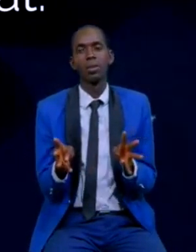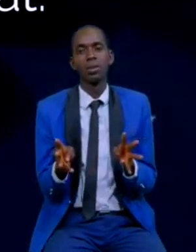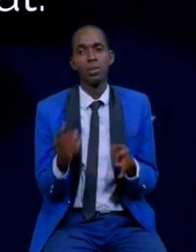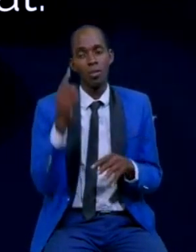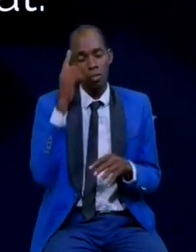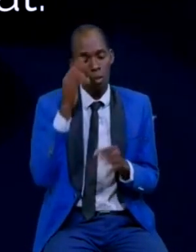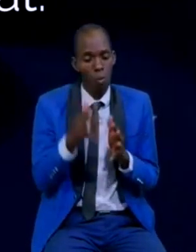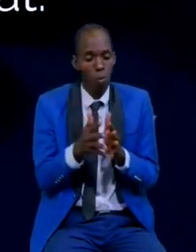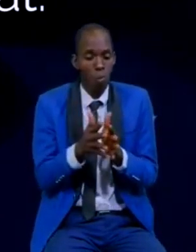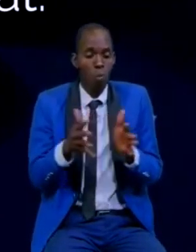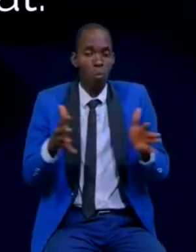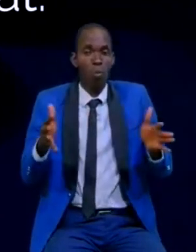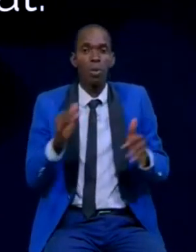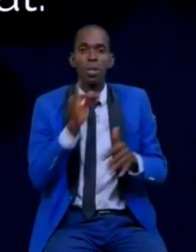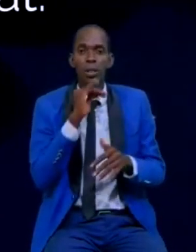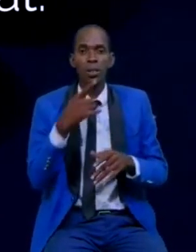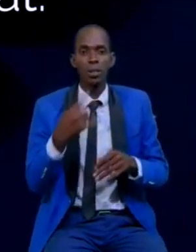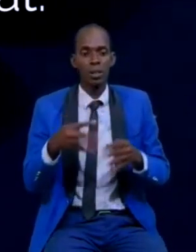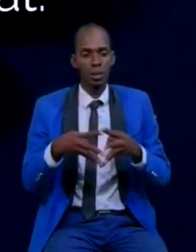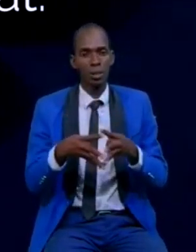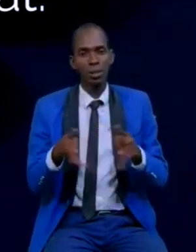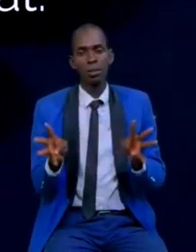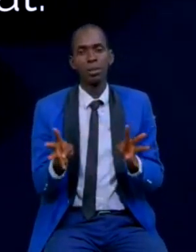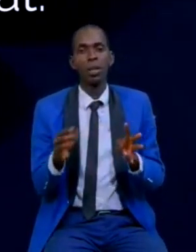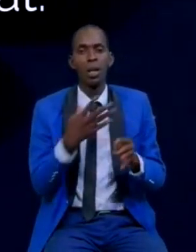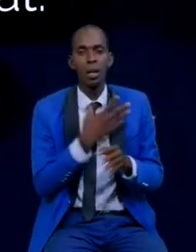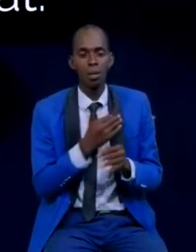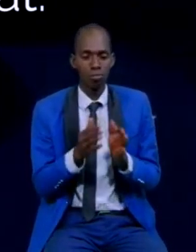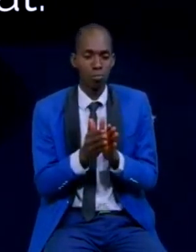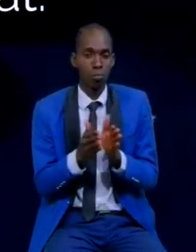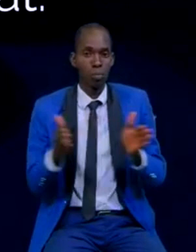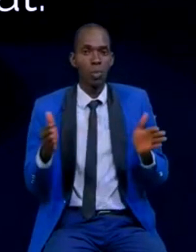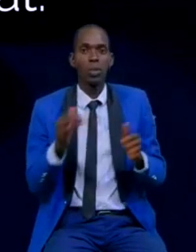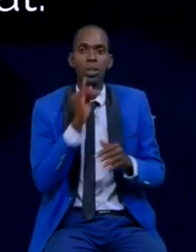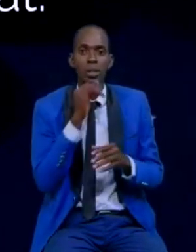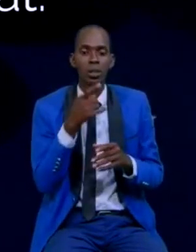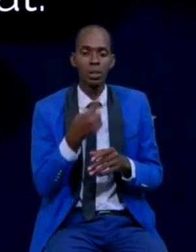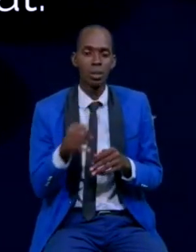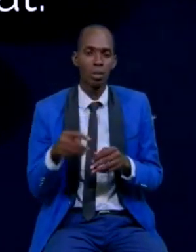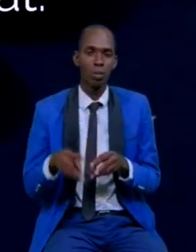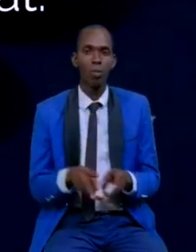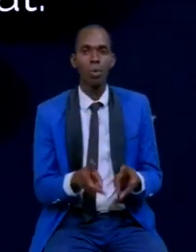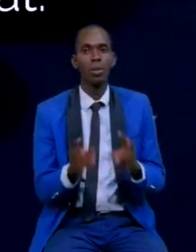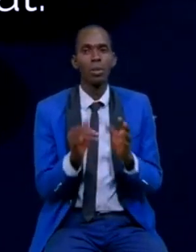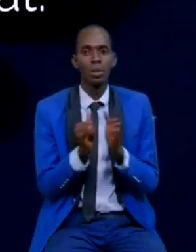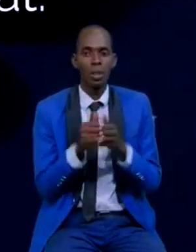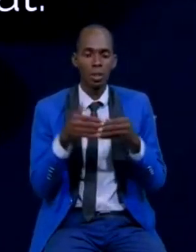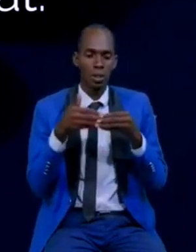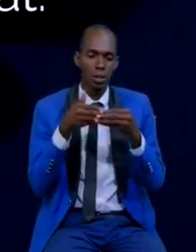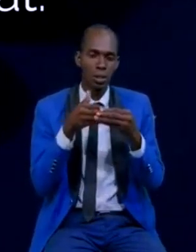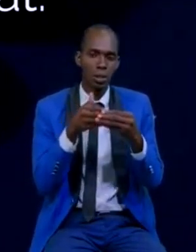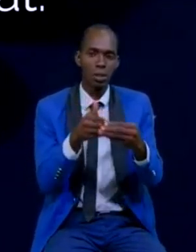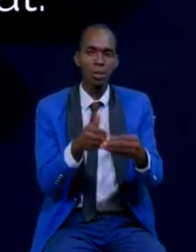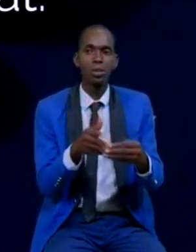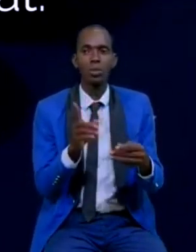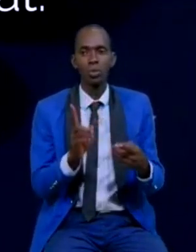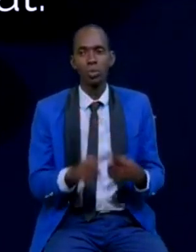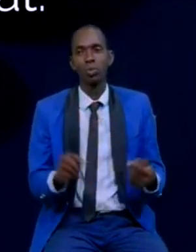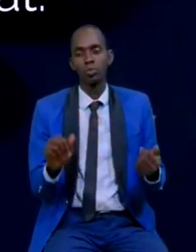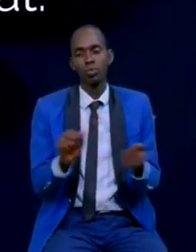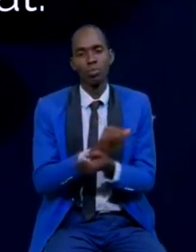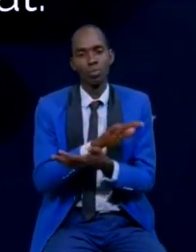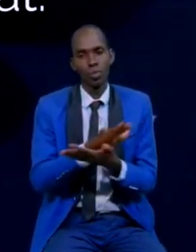for wide is the gate, and broad is the way that leadeth to